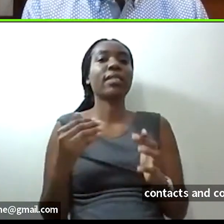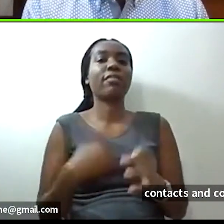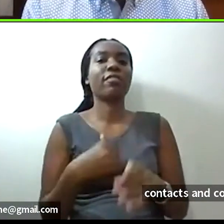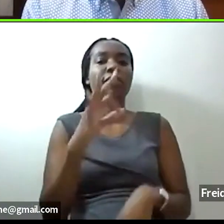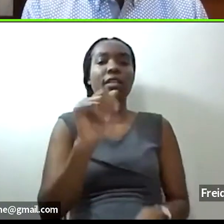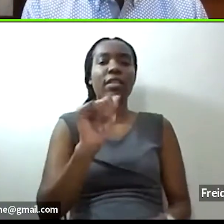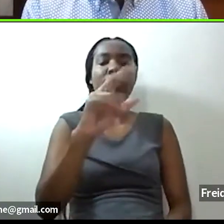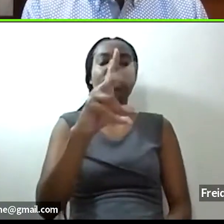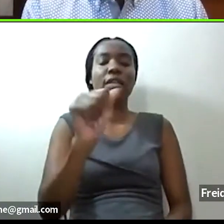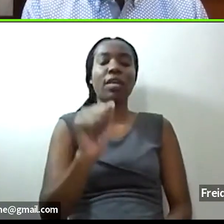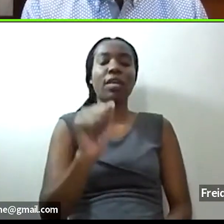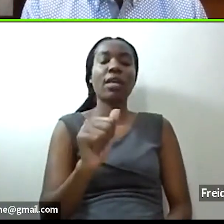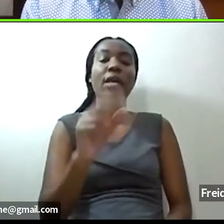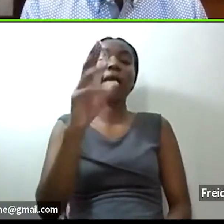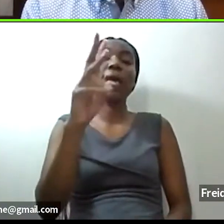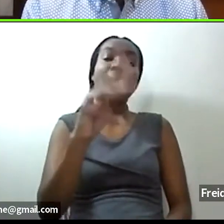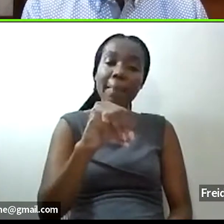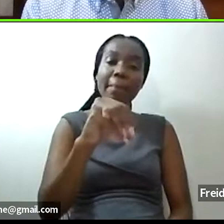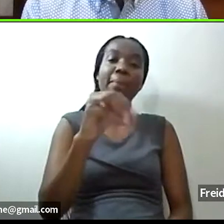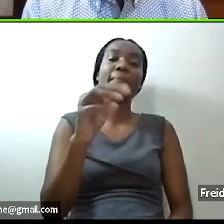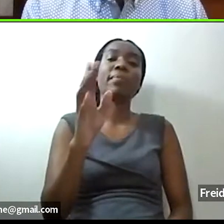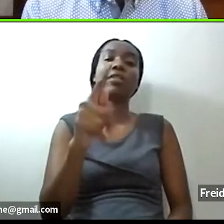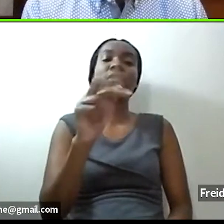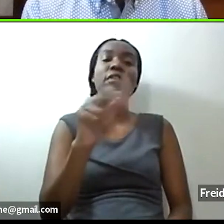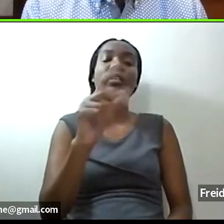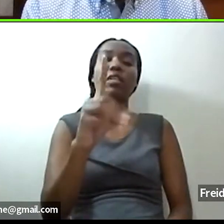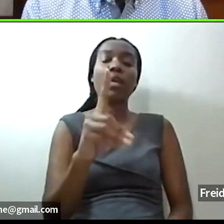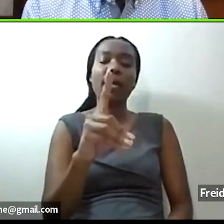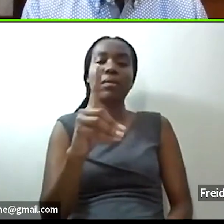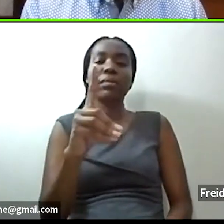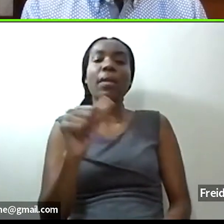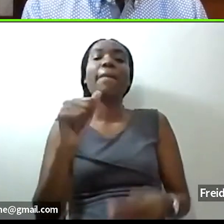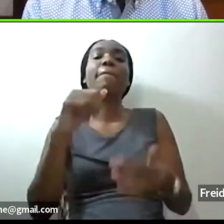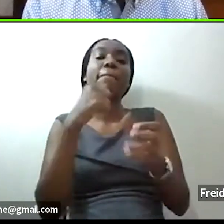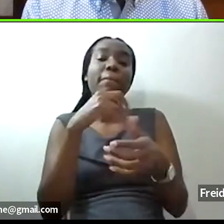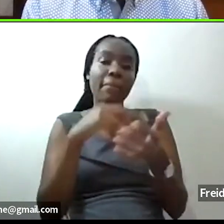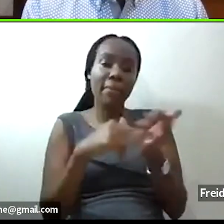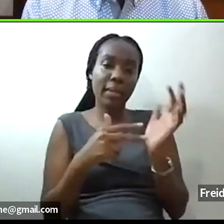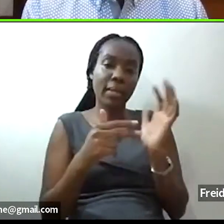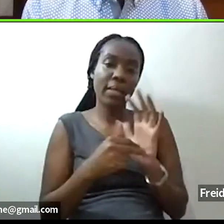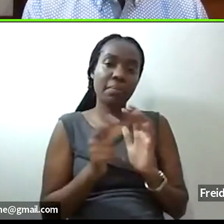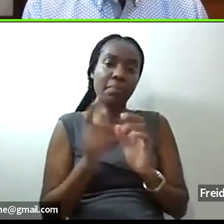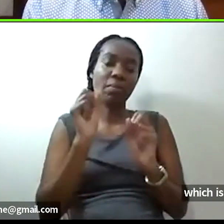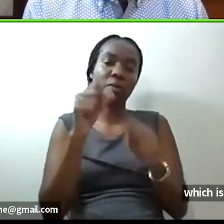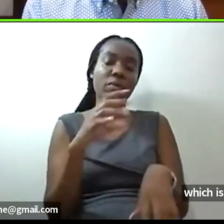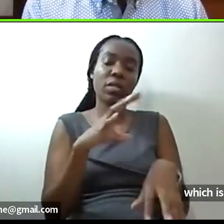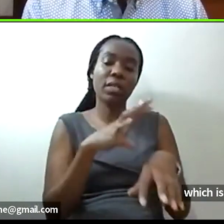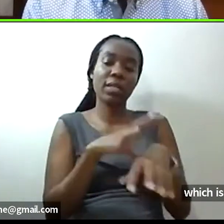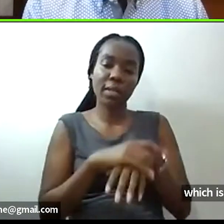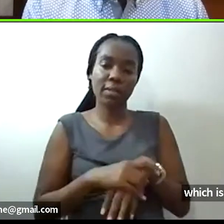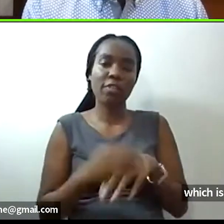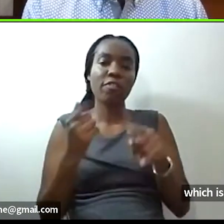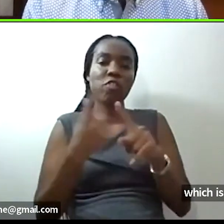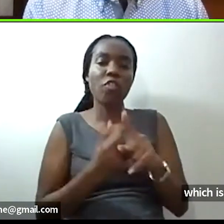Trader, which is an app that you can get in the internet, and you can even